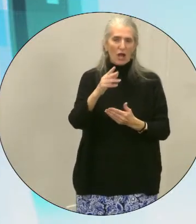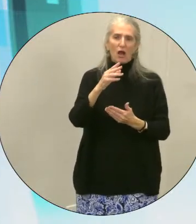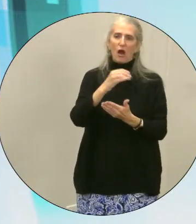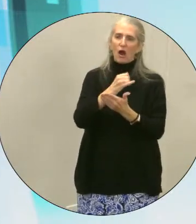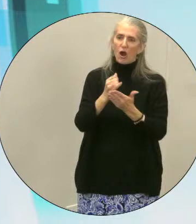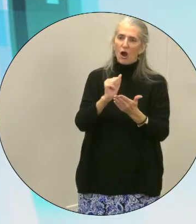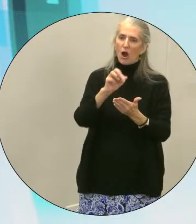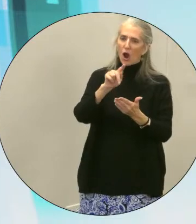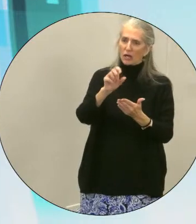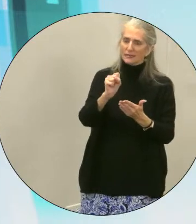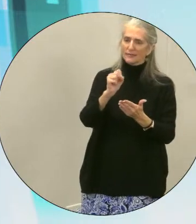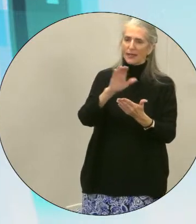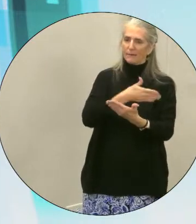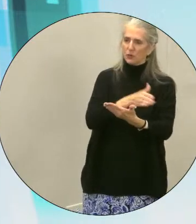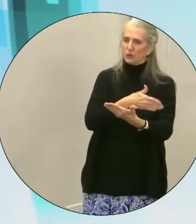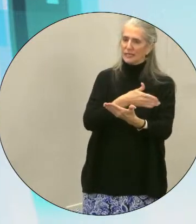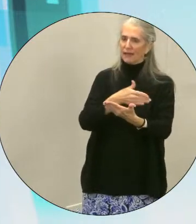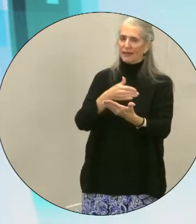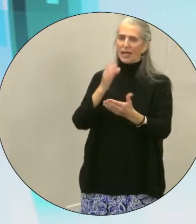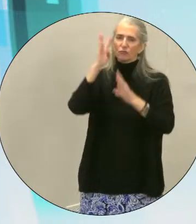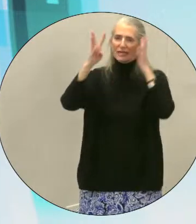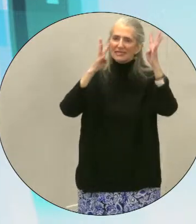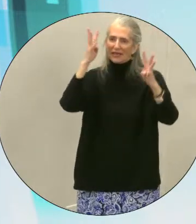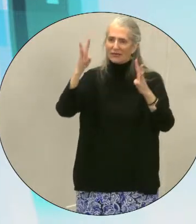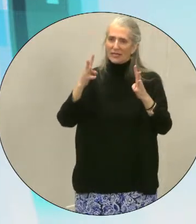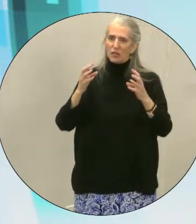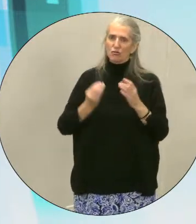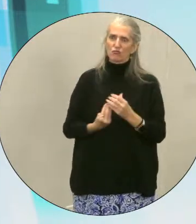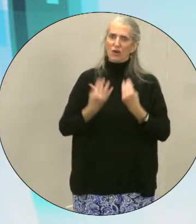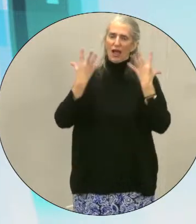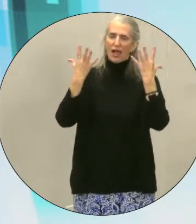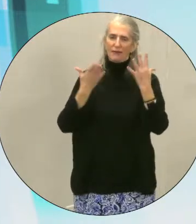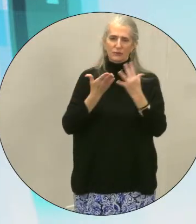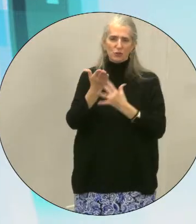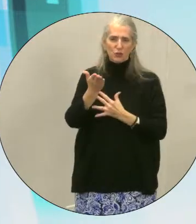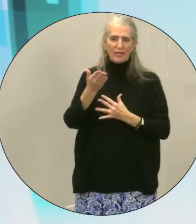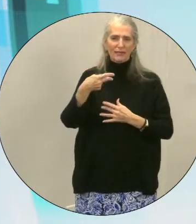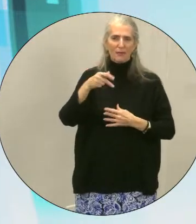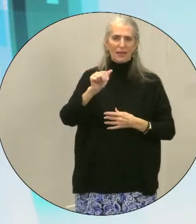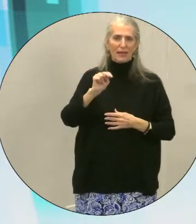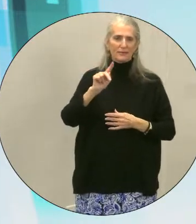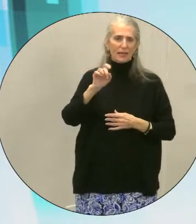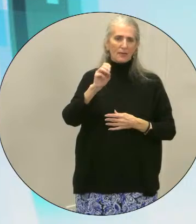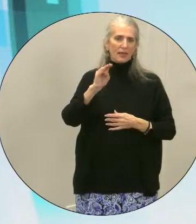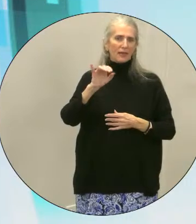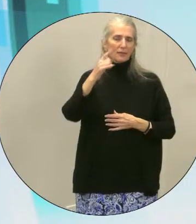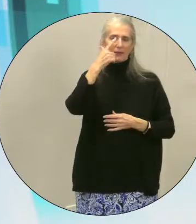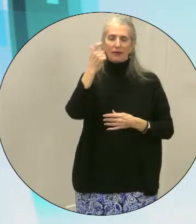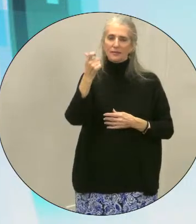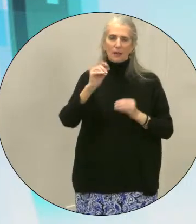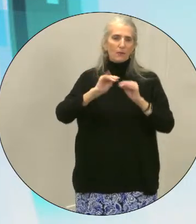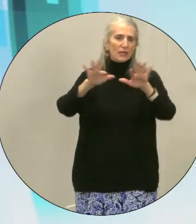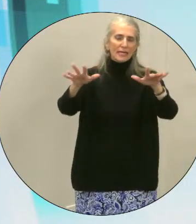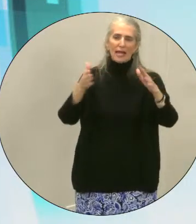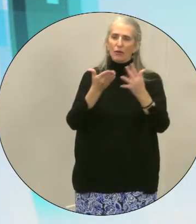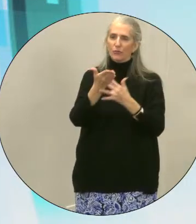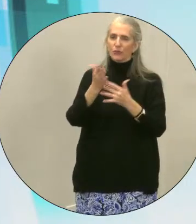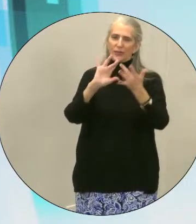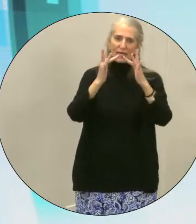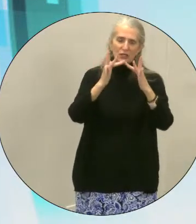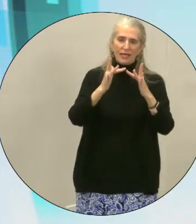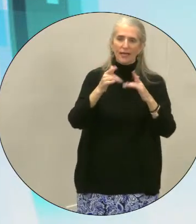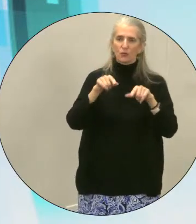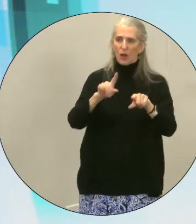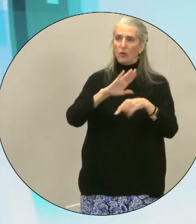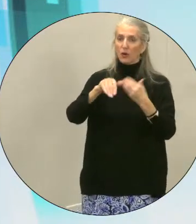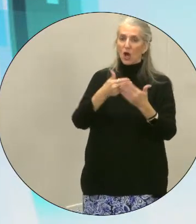creativity thrive during the pandemic. Everyone was creating things and putting it out via the internet while we were all